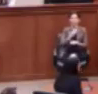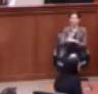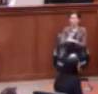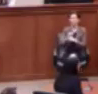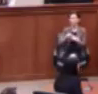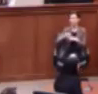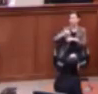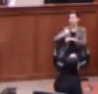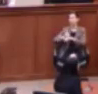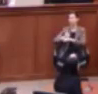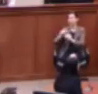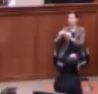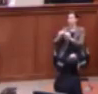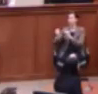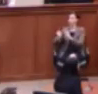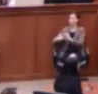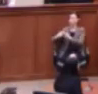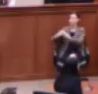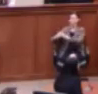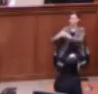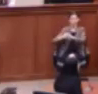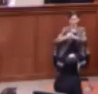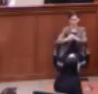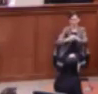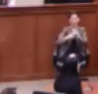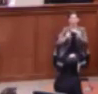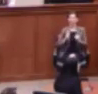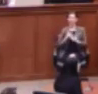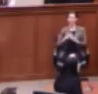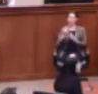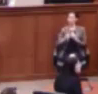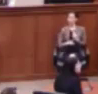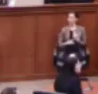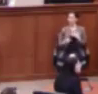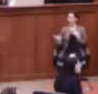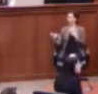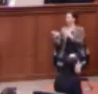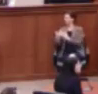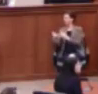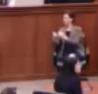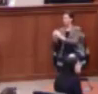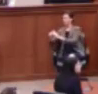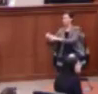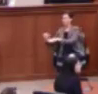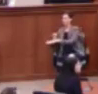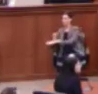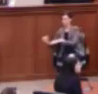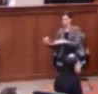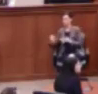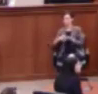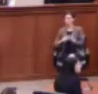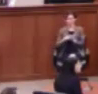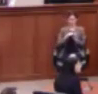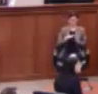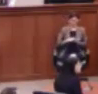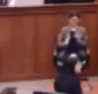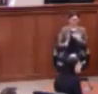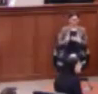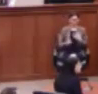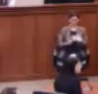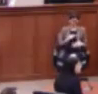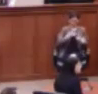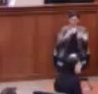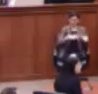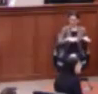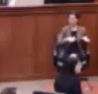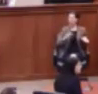establish stronger partnerships so that our programs are aligned with industry, so that when our students leave, we have developed